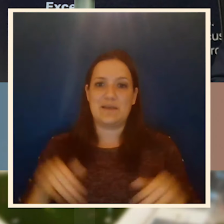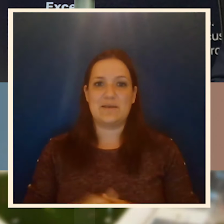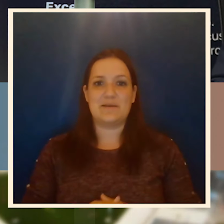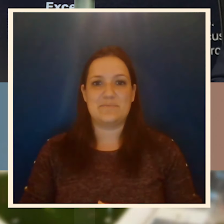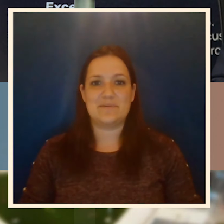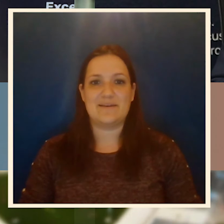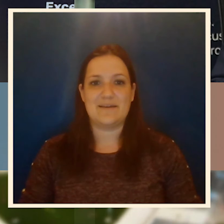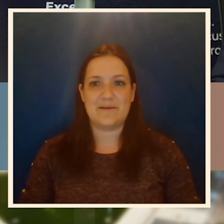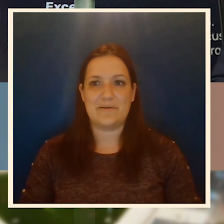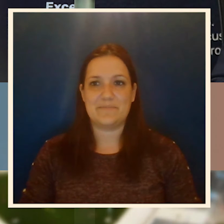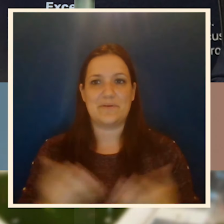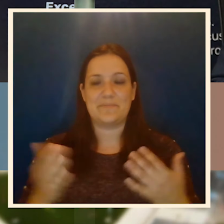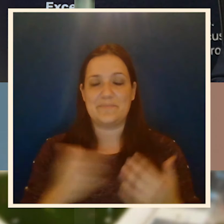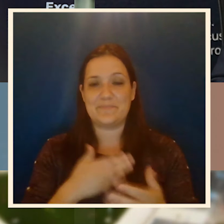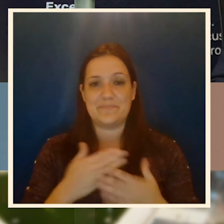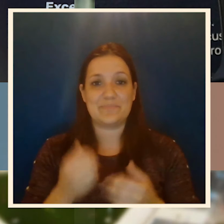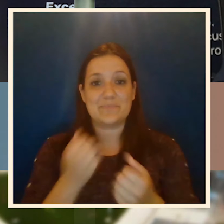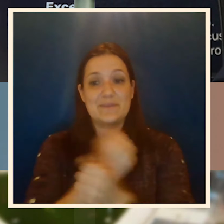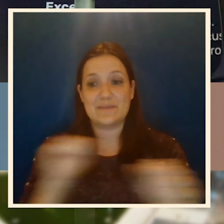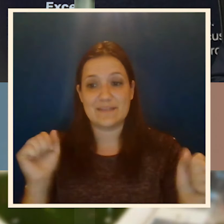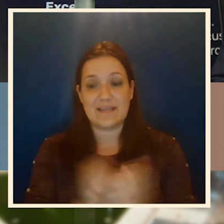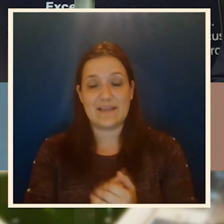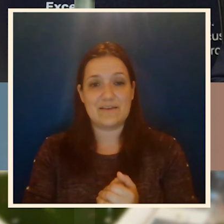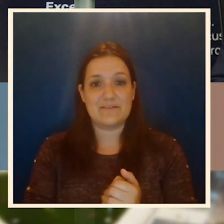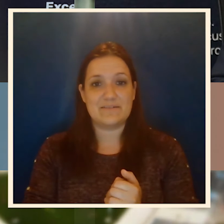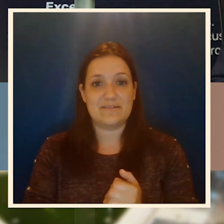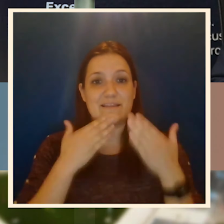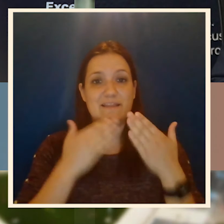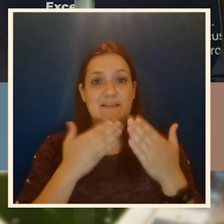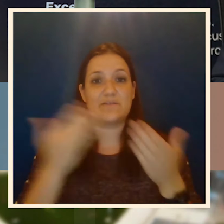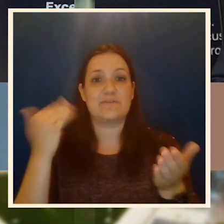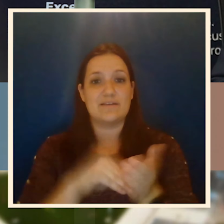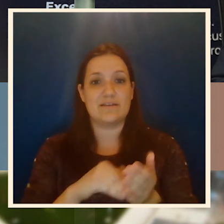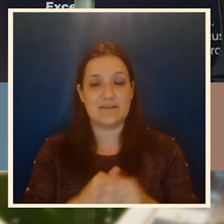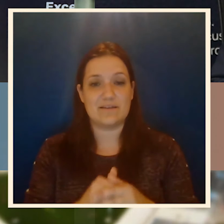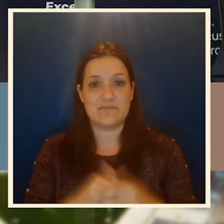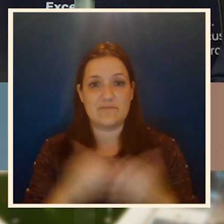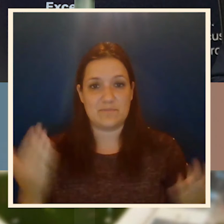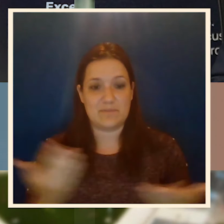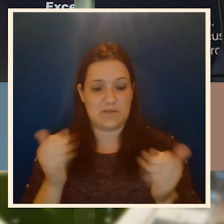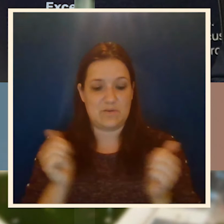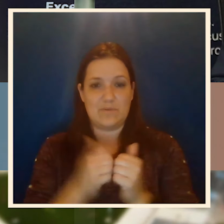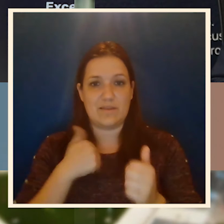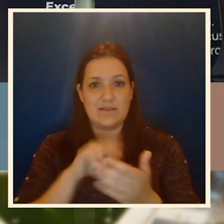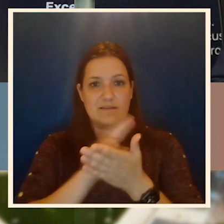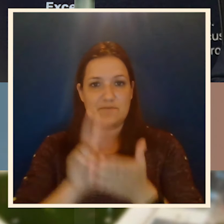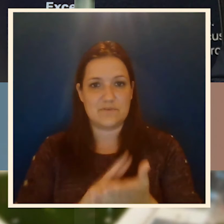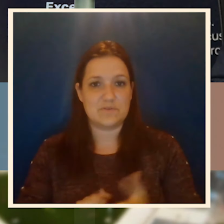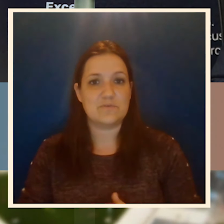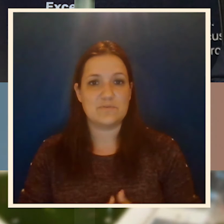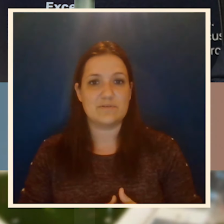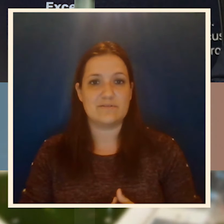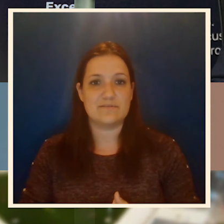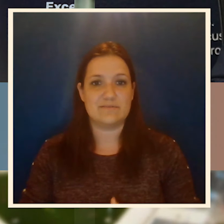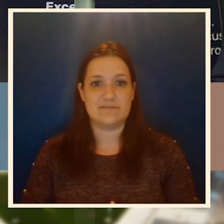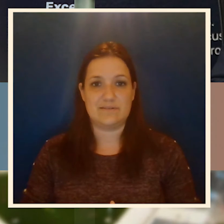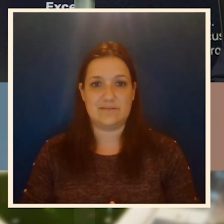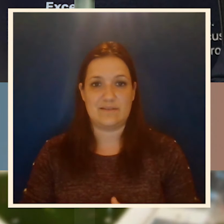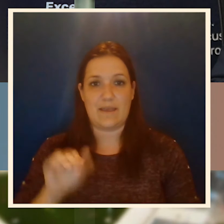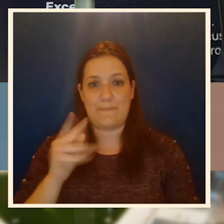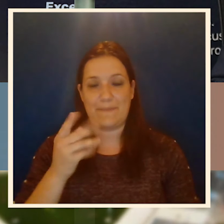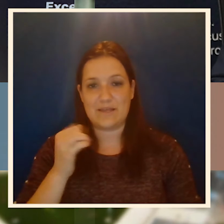be safe, and thank you again for being with us every 2 weeks and being ambassadors and representatives